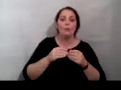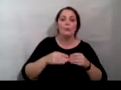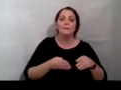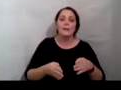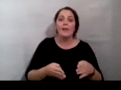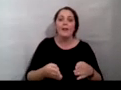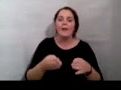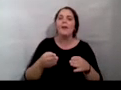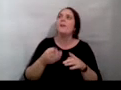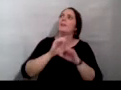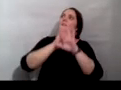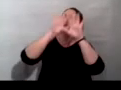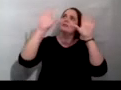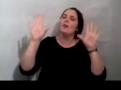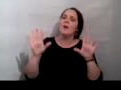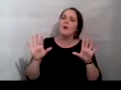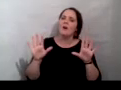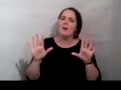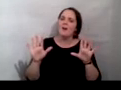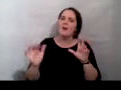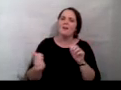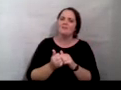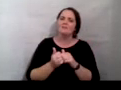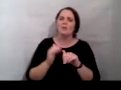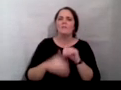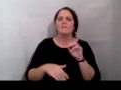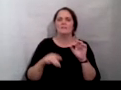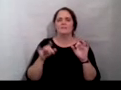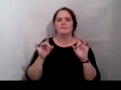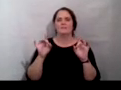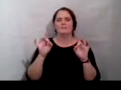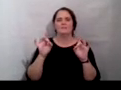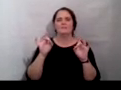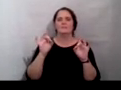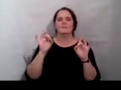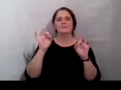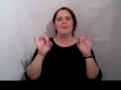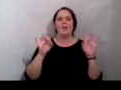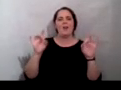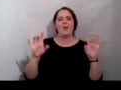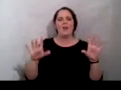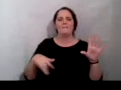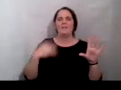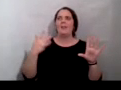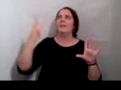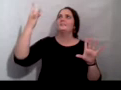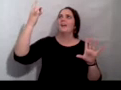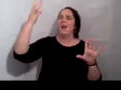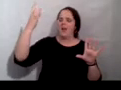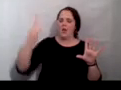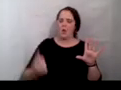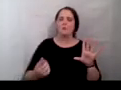and the sky, and there is something, you know, sparkling about the artwork, the